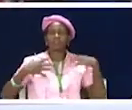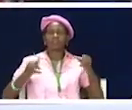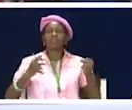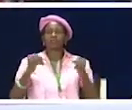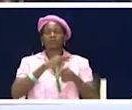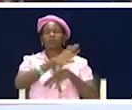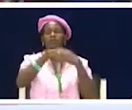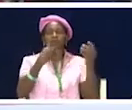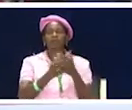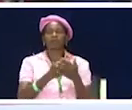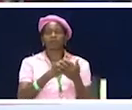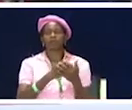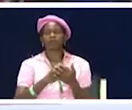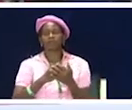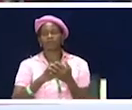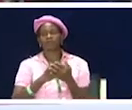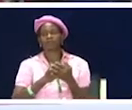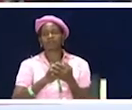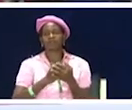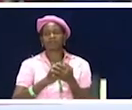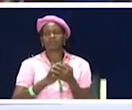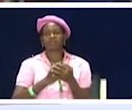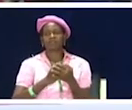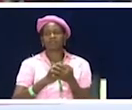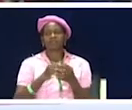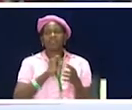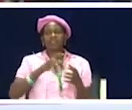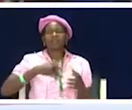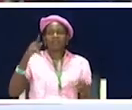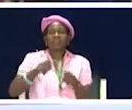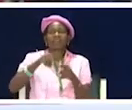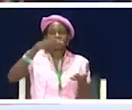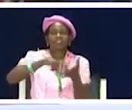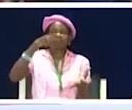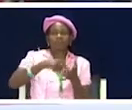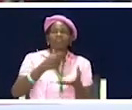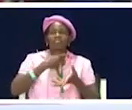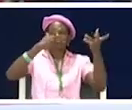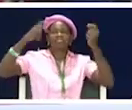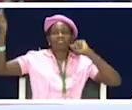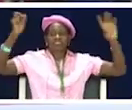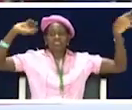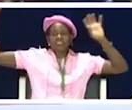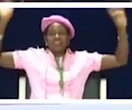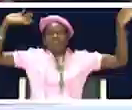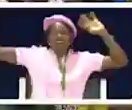all. Me, I felt like jumping up and shouting hallelujah.